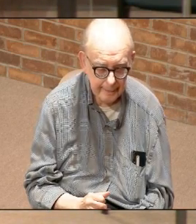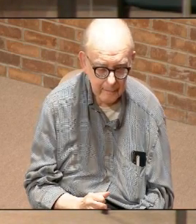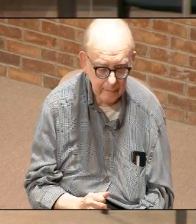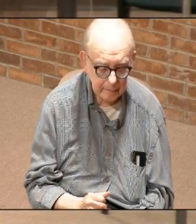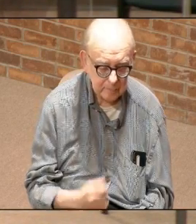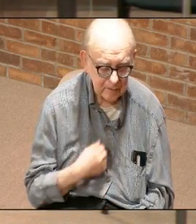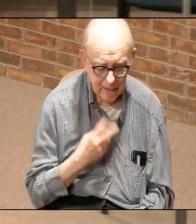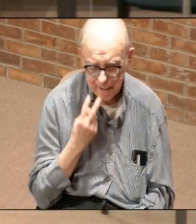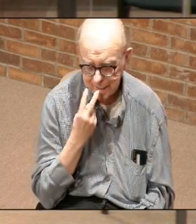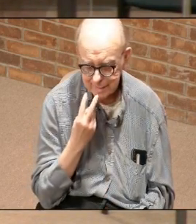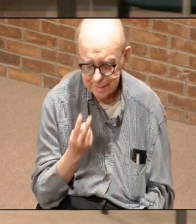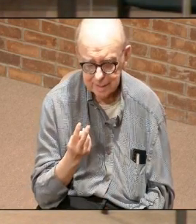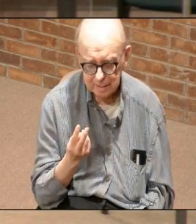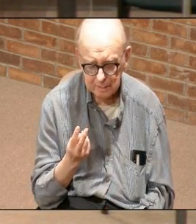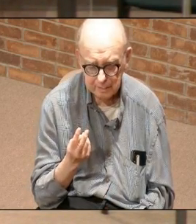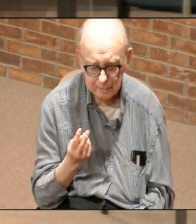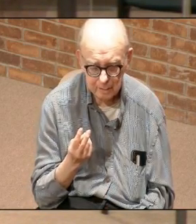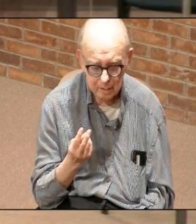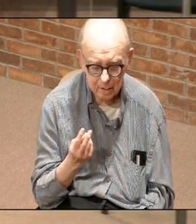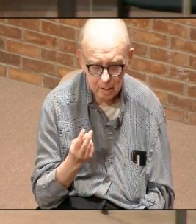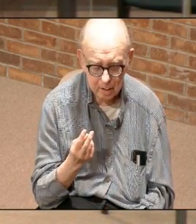I see,